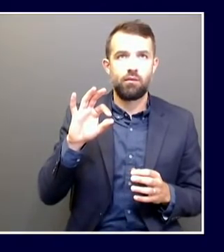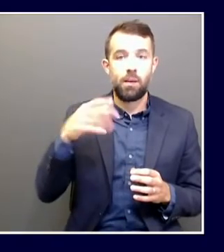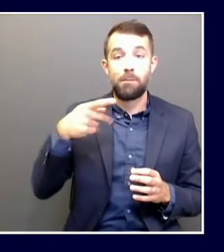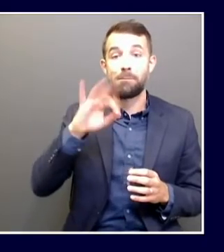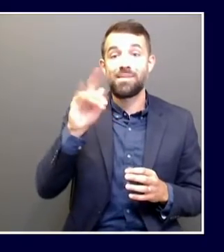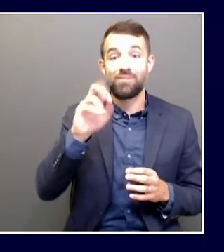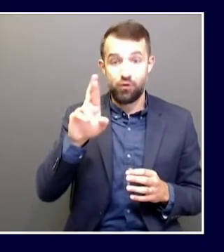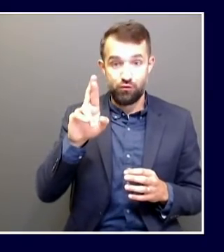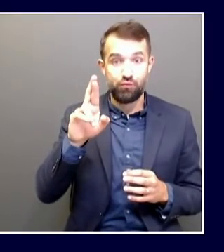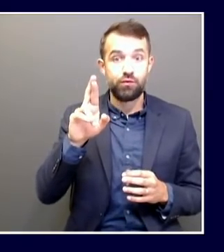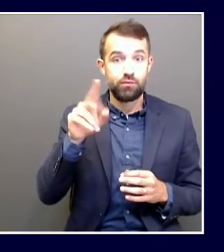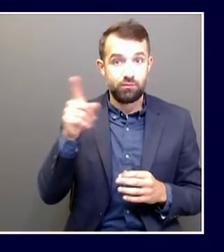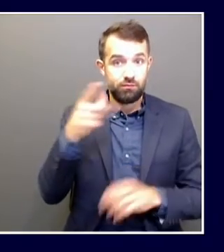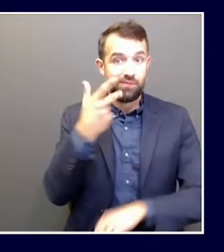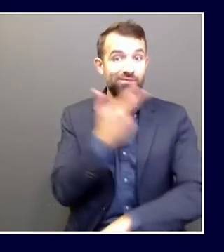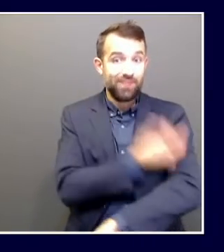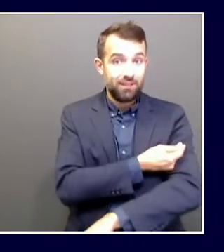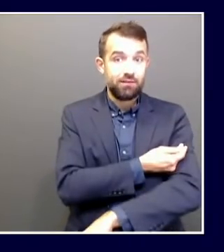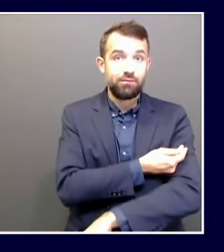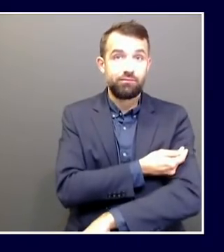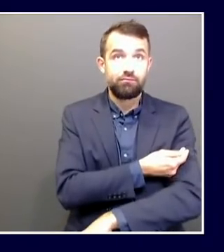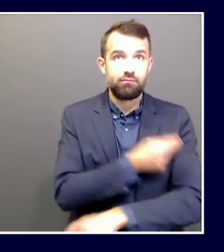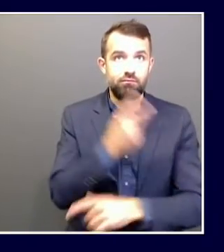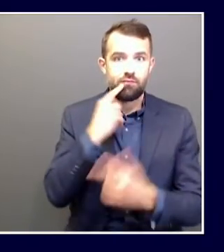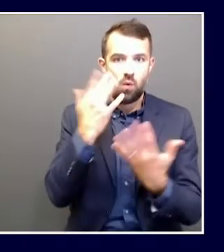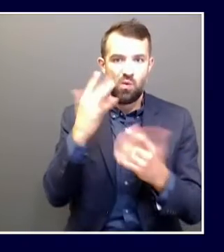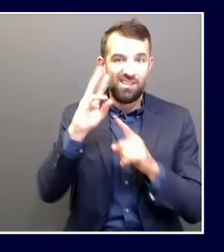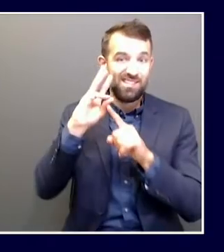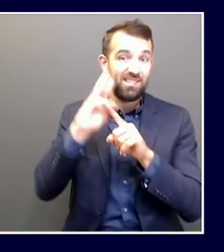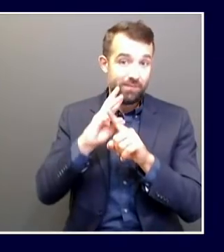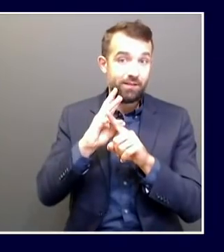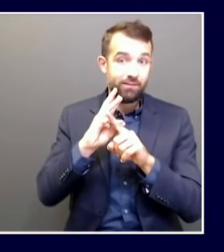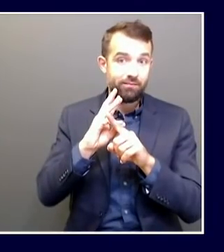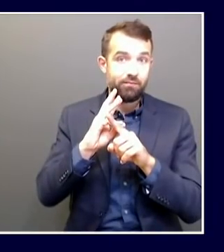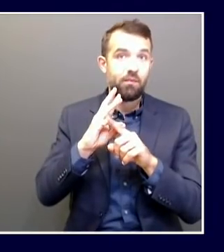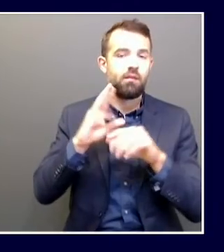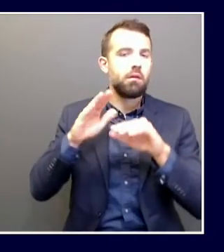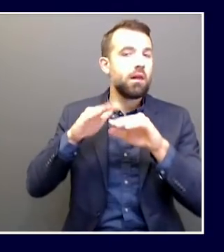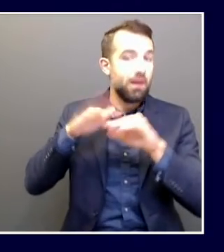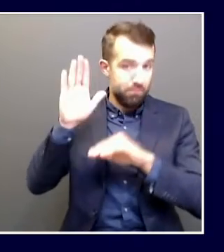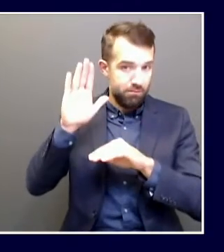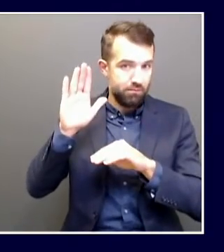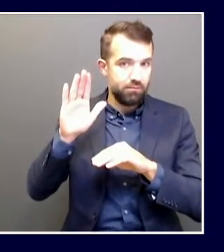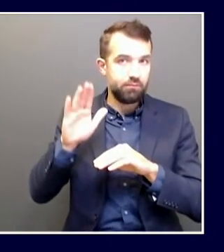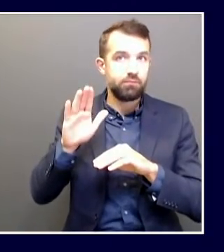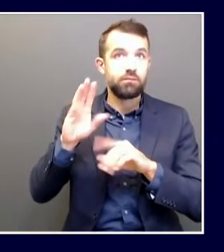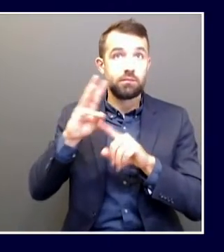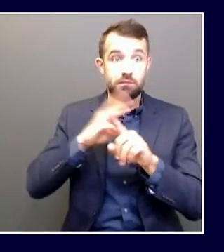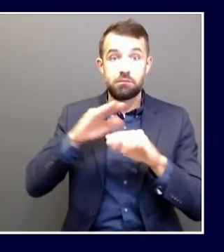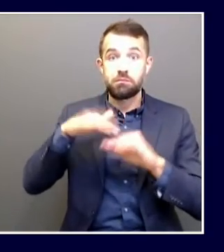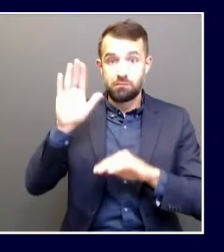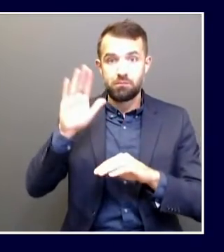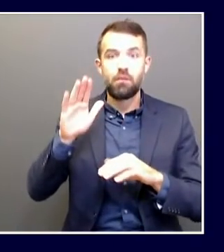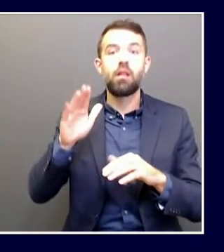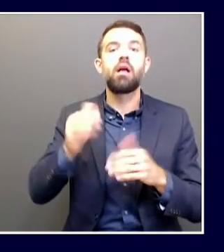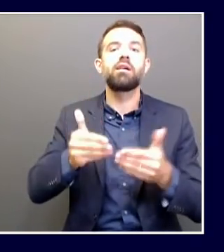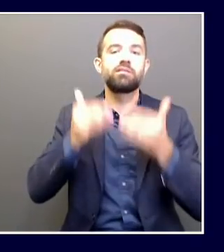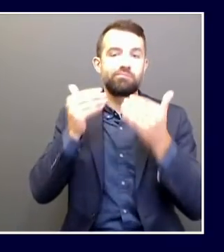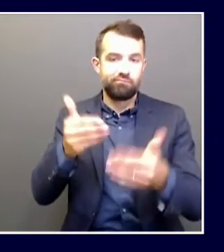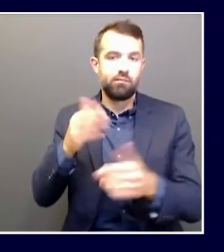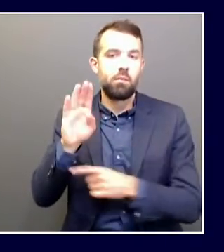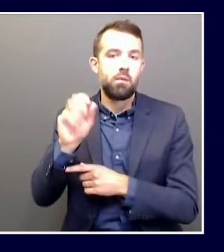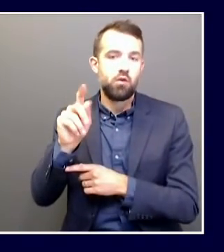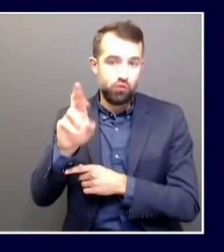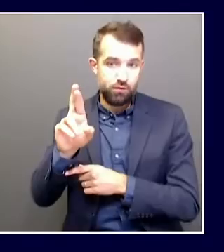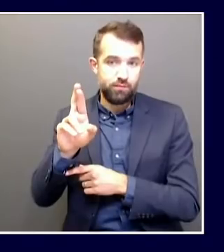months. Although you're welcome to, you should not feel the need to be in line for your booster